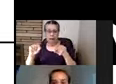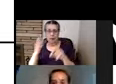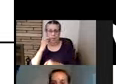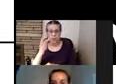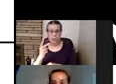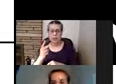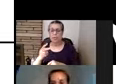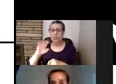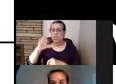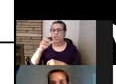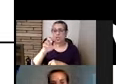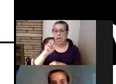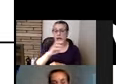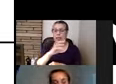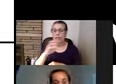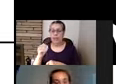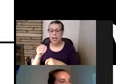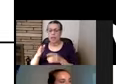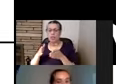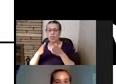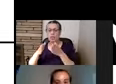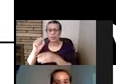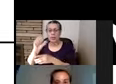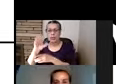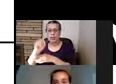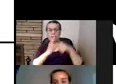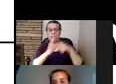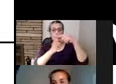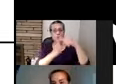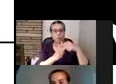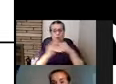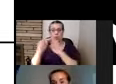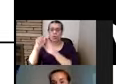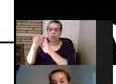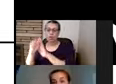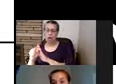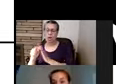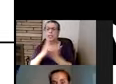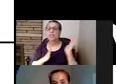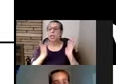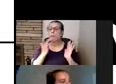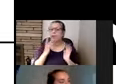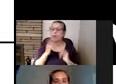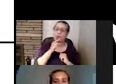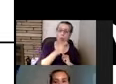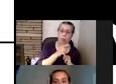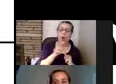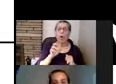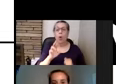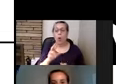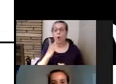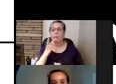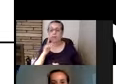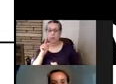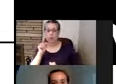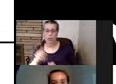Charlie retailers and streetscape fare vending machines have their pros and cons, and some riders may prefer one or the other. Charlie